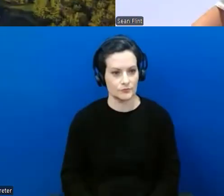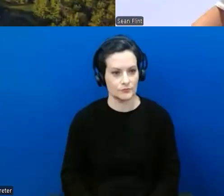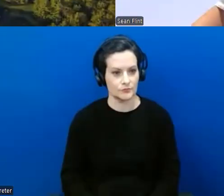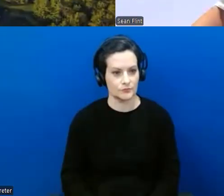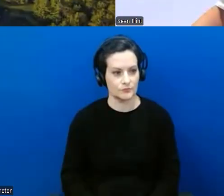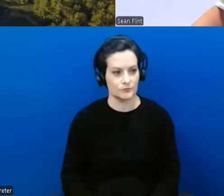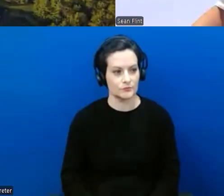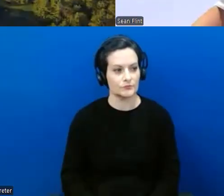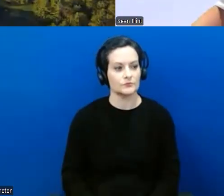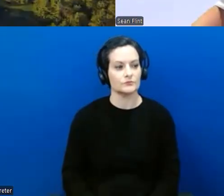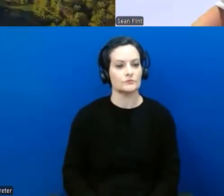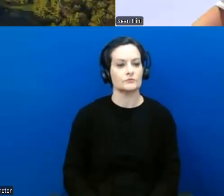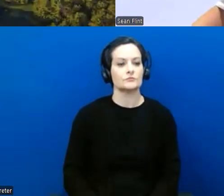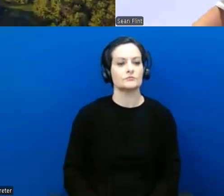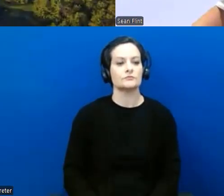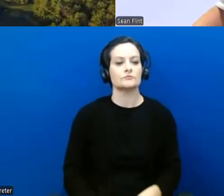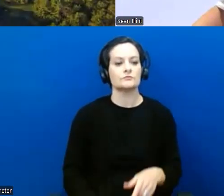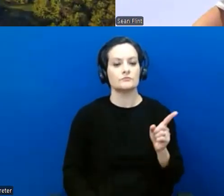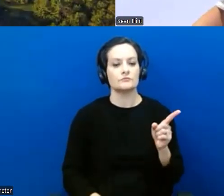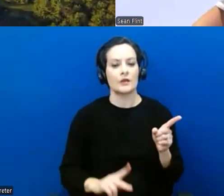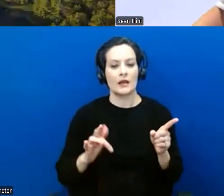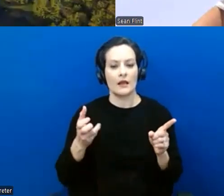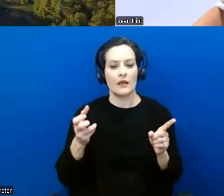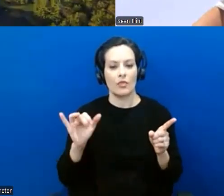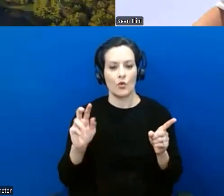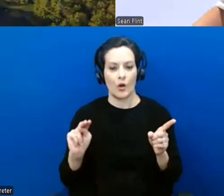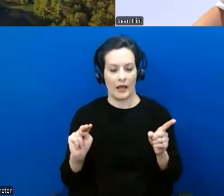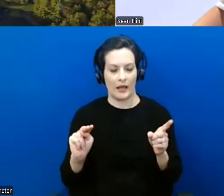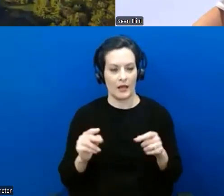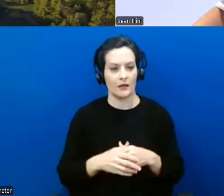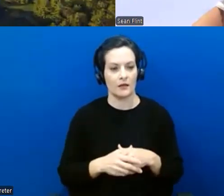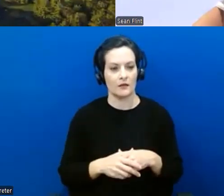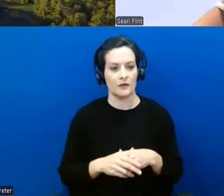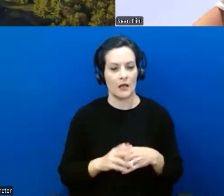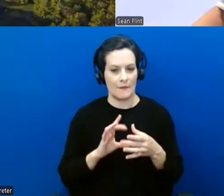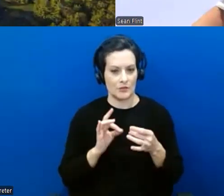I didn't mention this earlier, but this does link into the